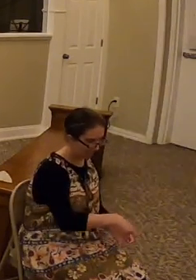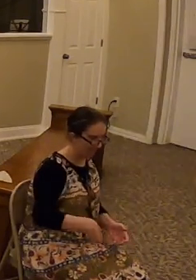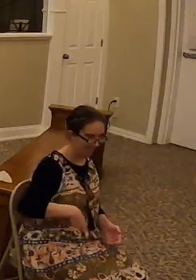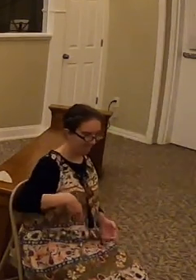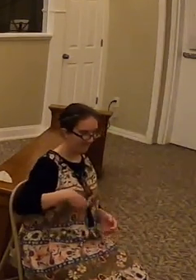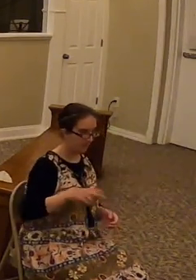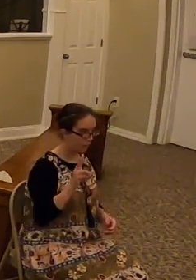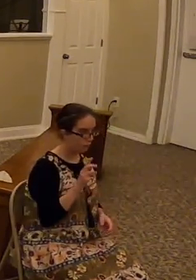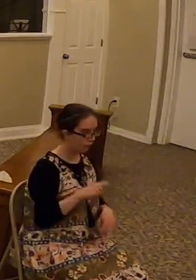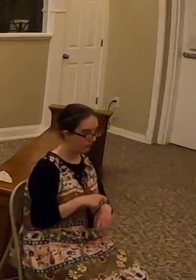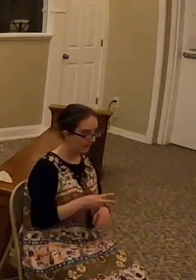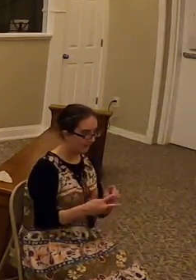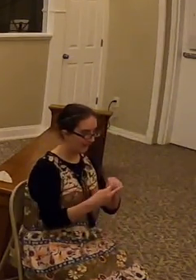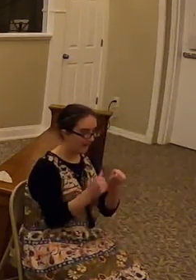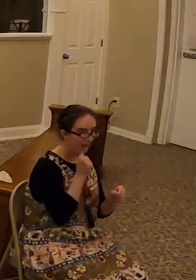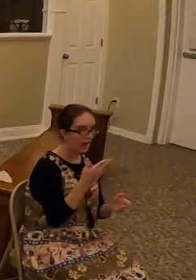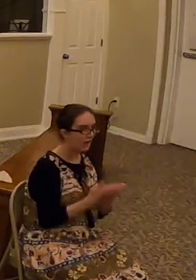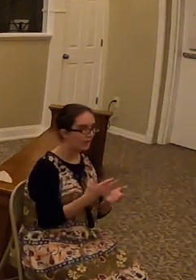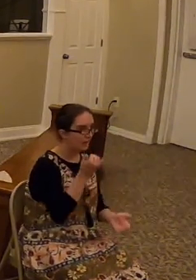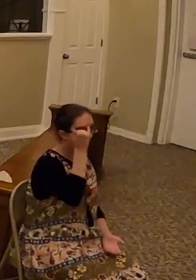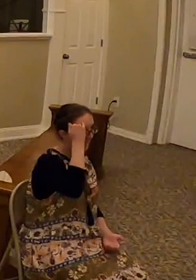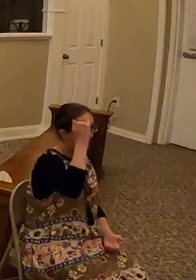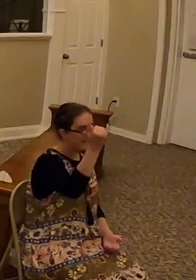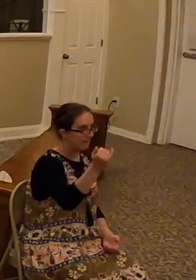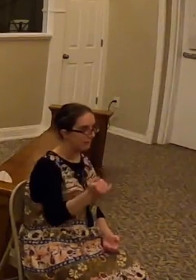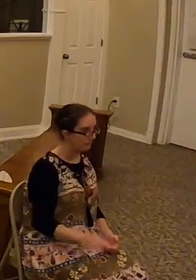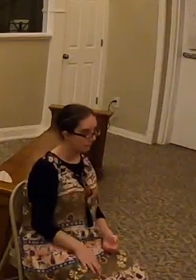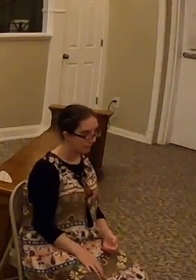back into that a couple times. He decided that wasn't a good idea.